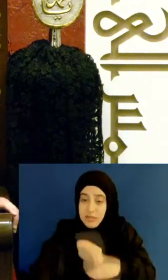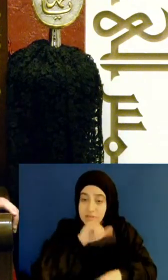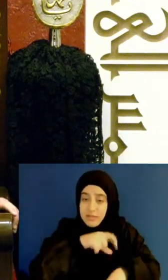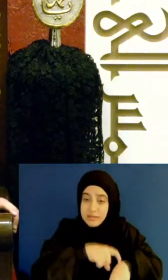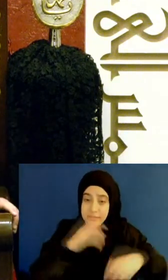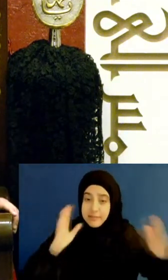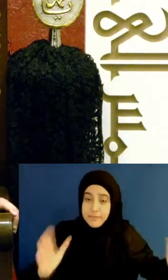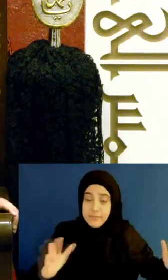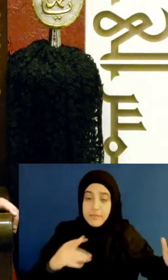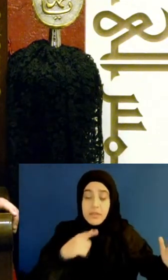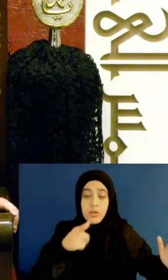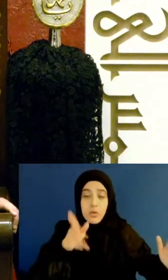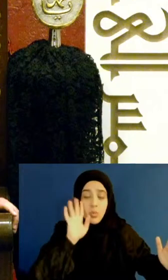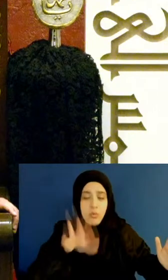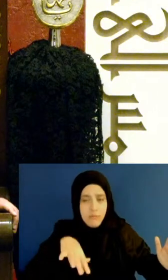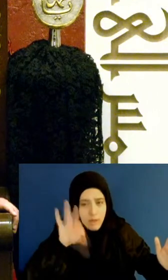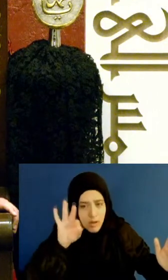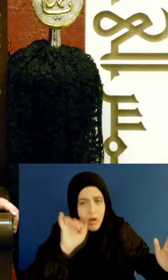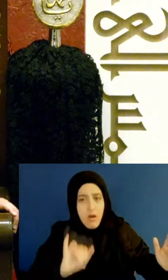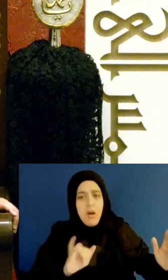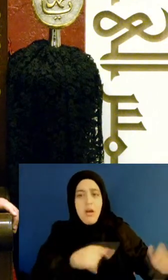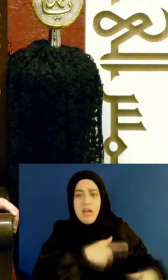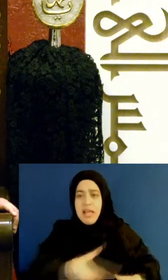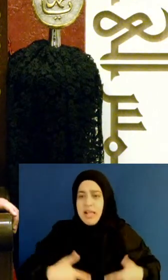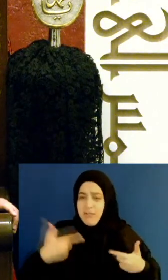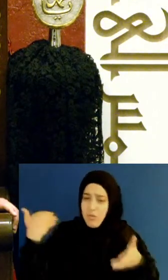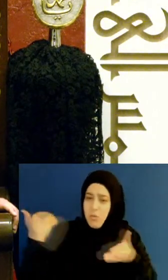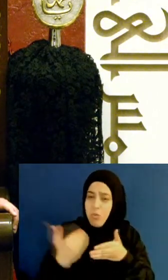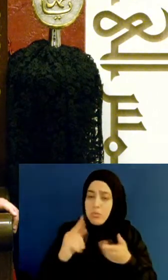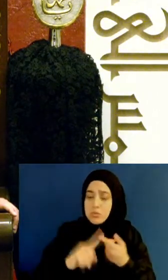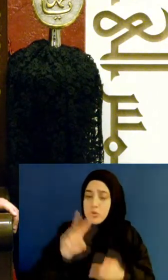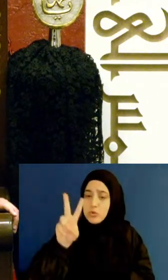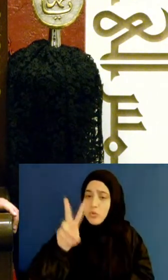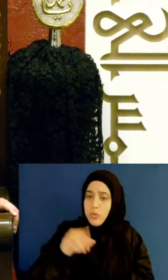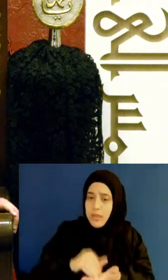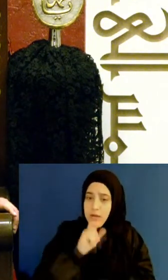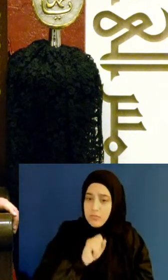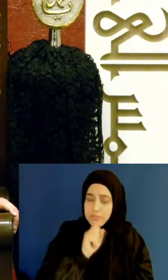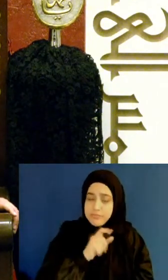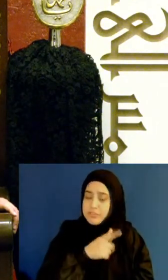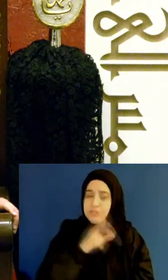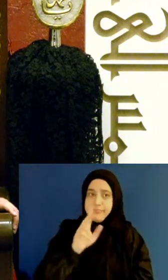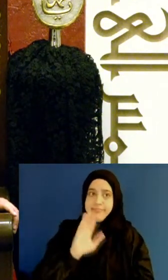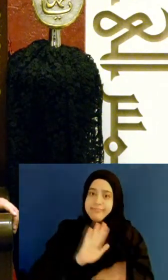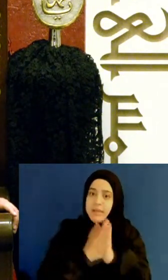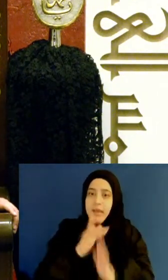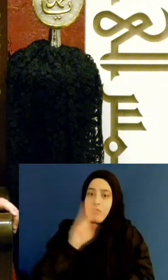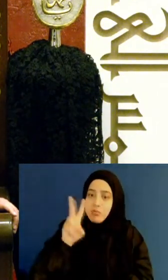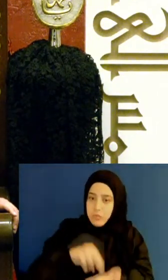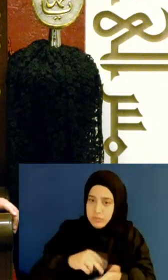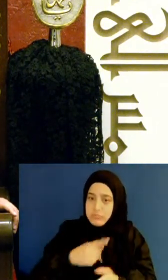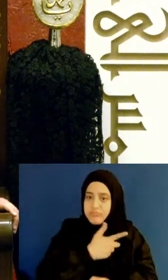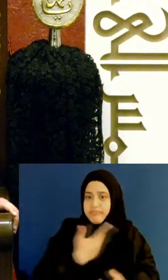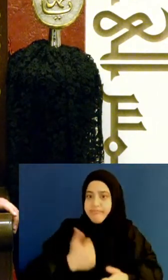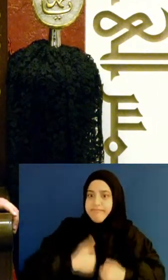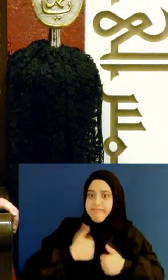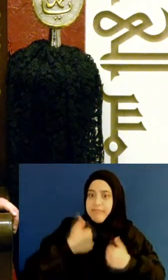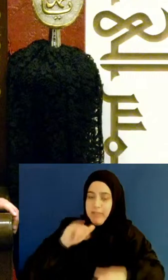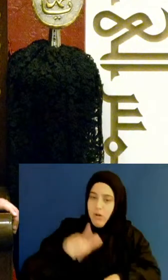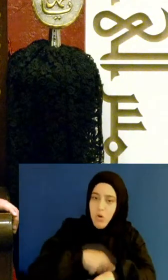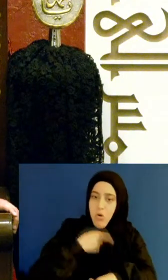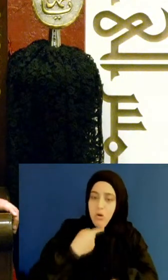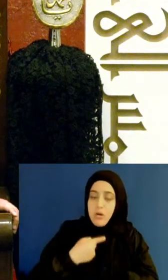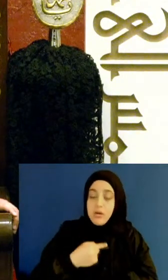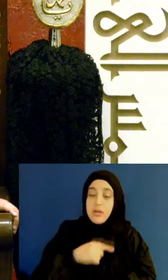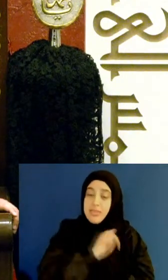to 2,500 years, of which 950 of them he spent inviting the people towards the message